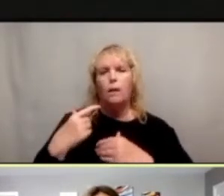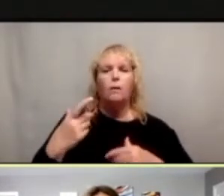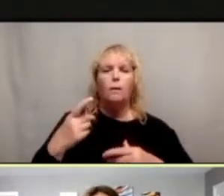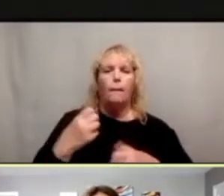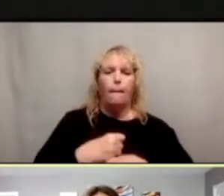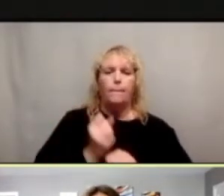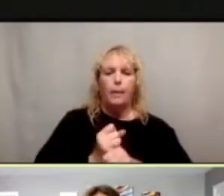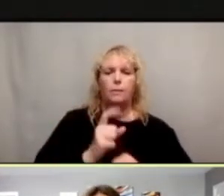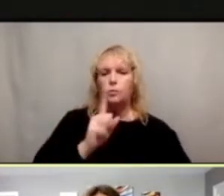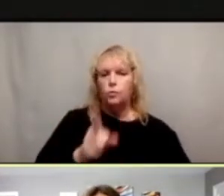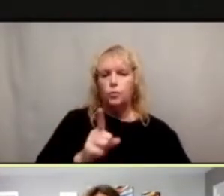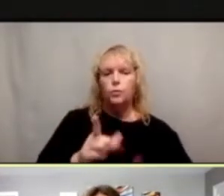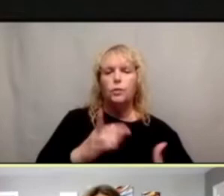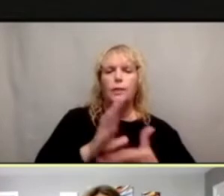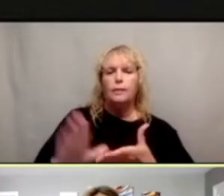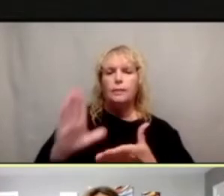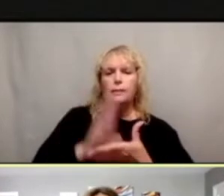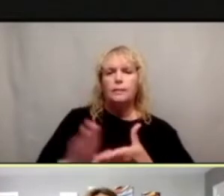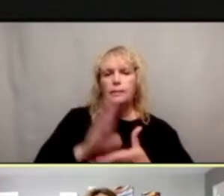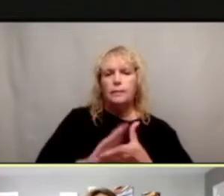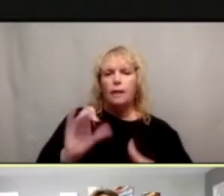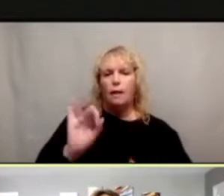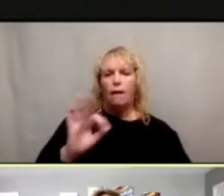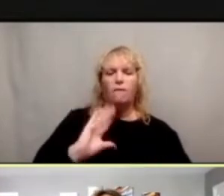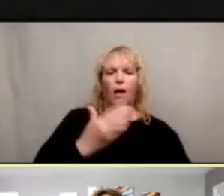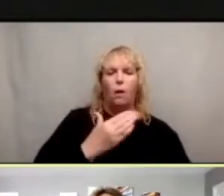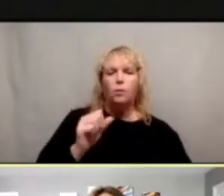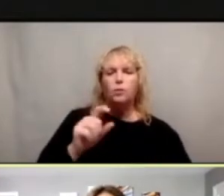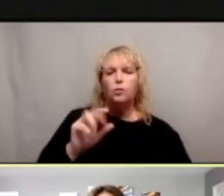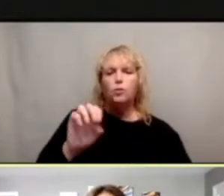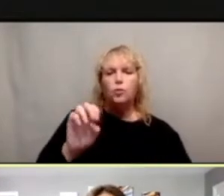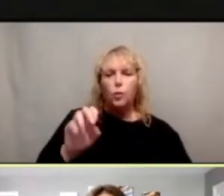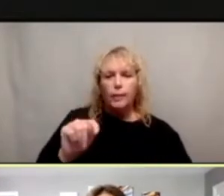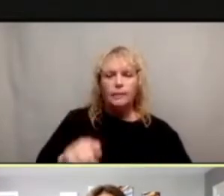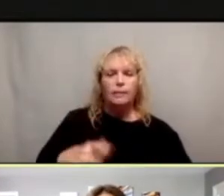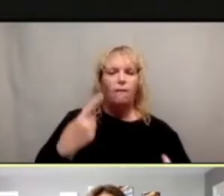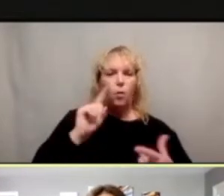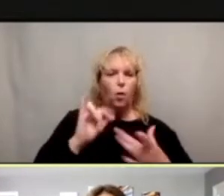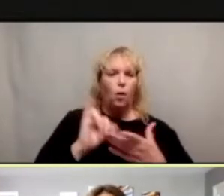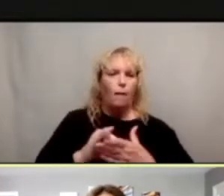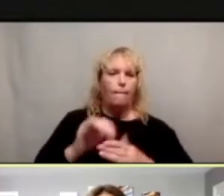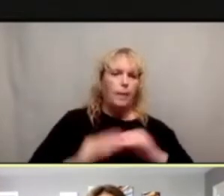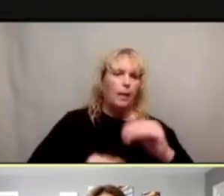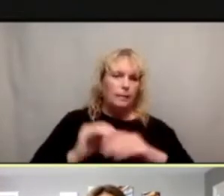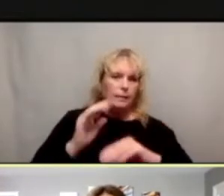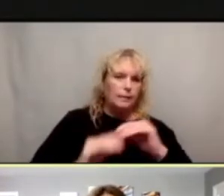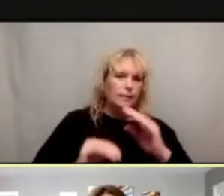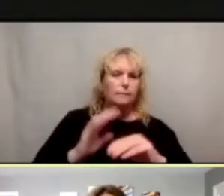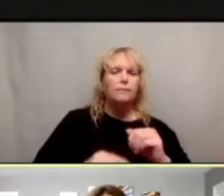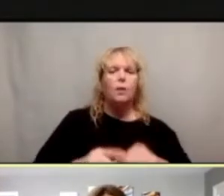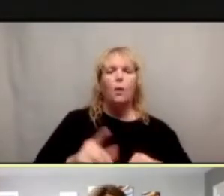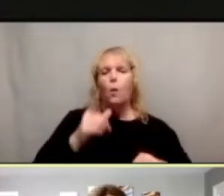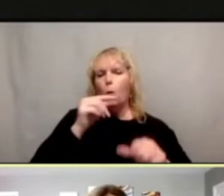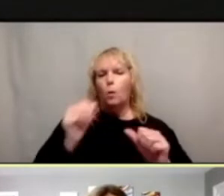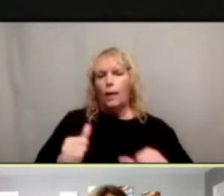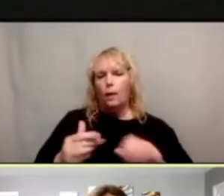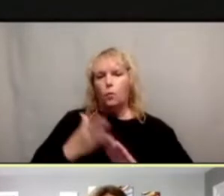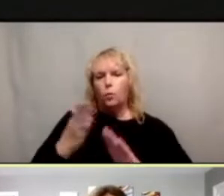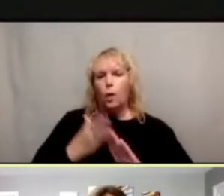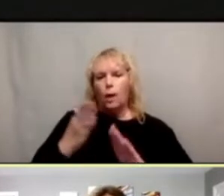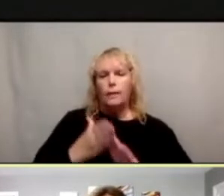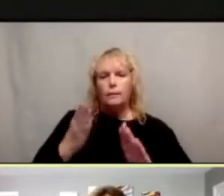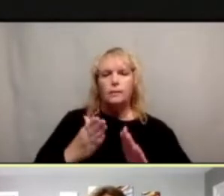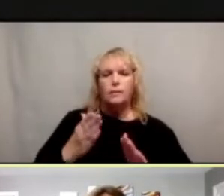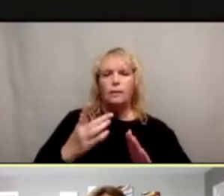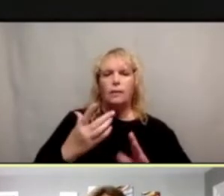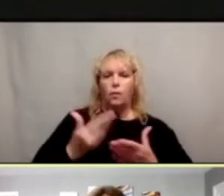ensuring, sanitation of our streets, of buildings, who run our grocery stores might